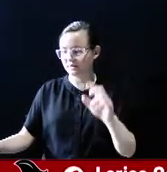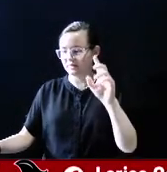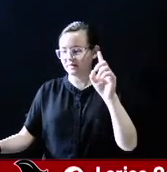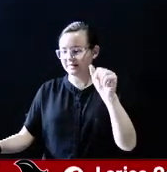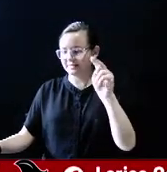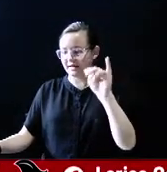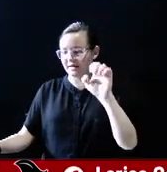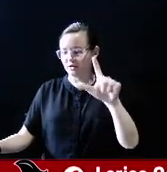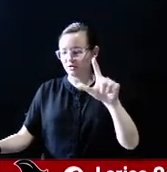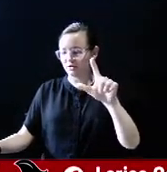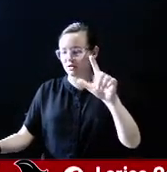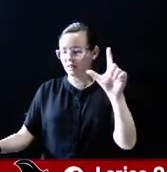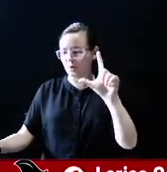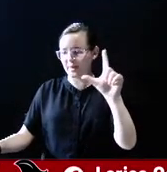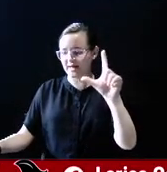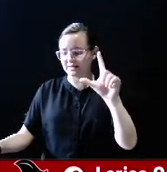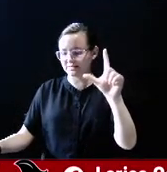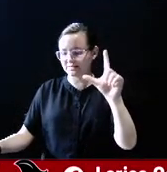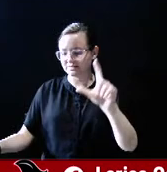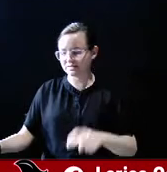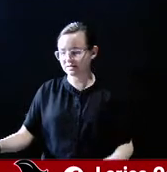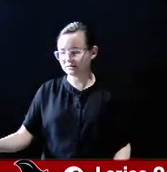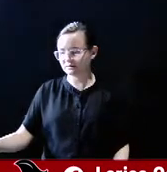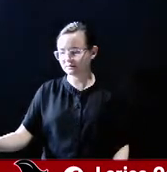Daniel Andrew Lopez.